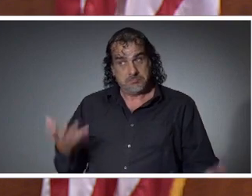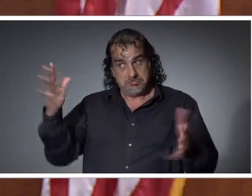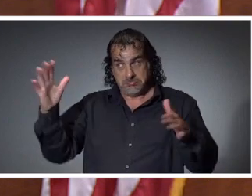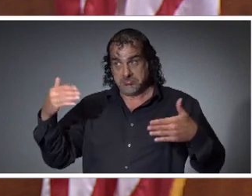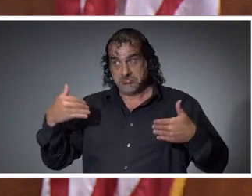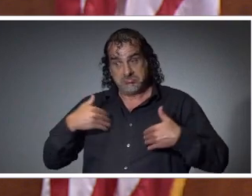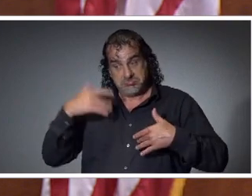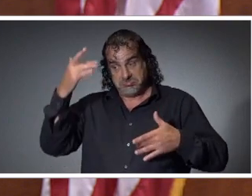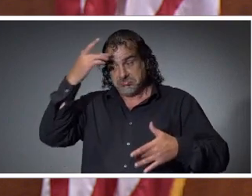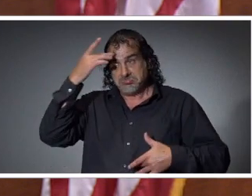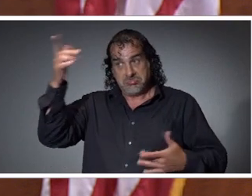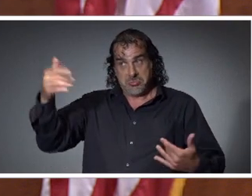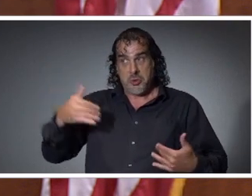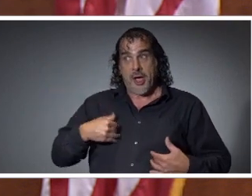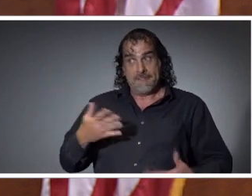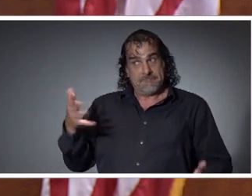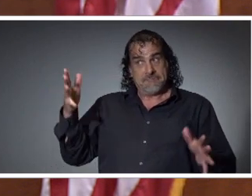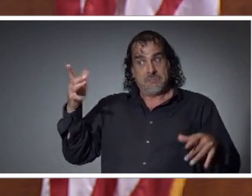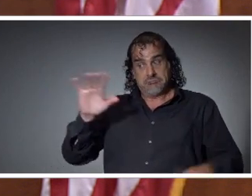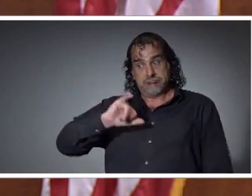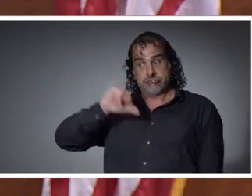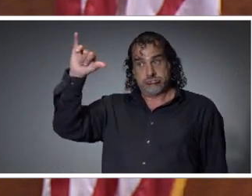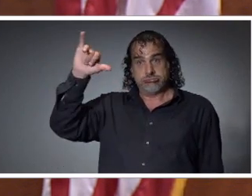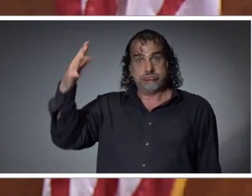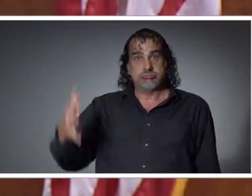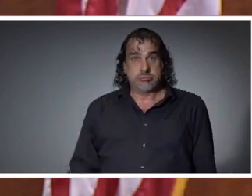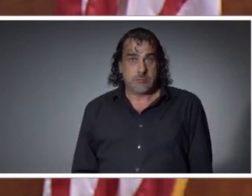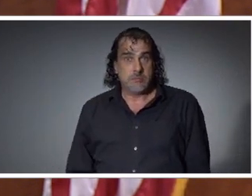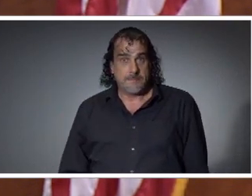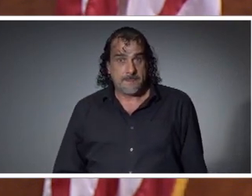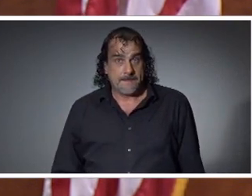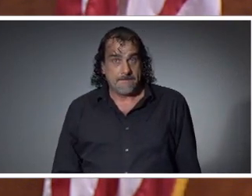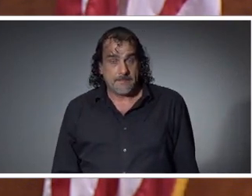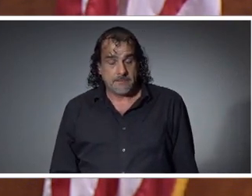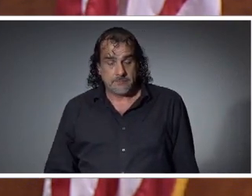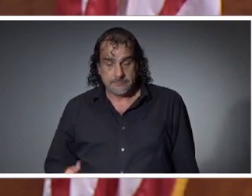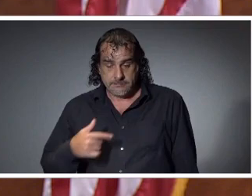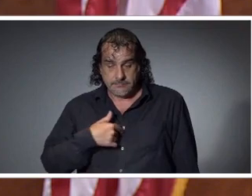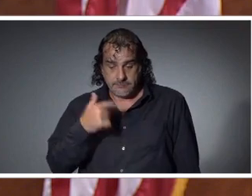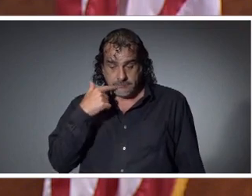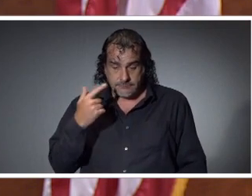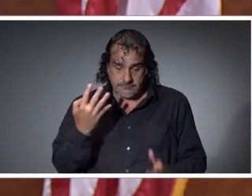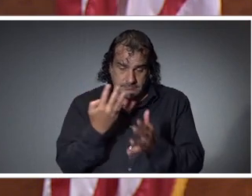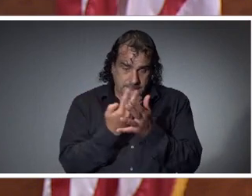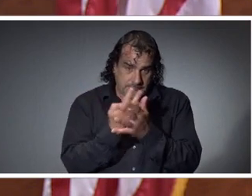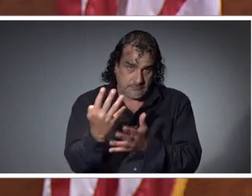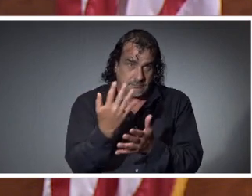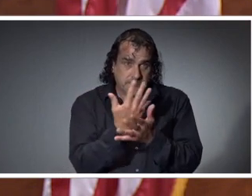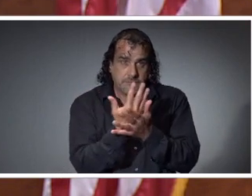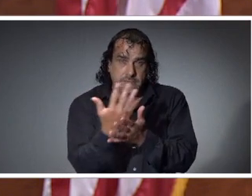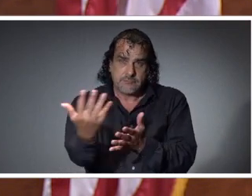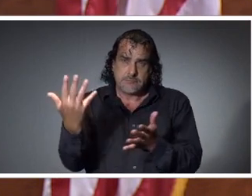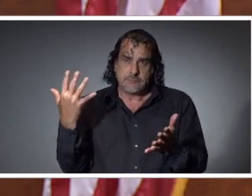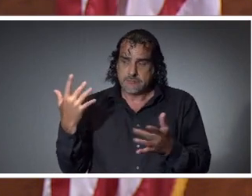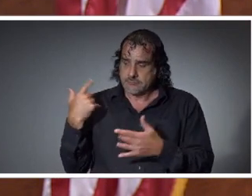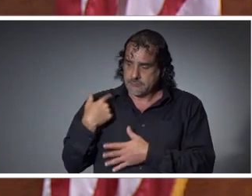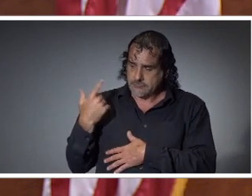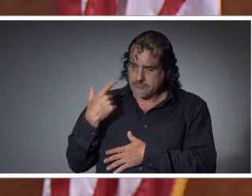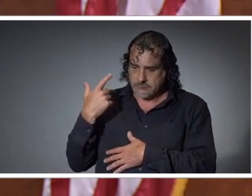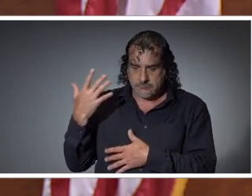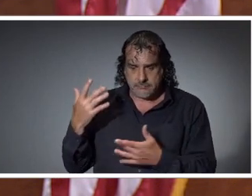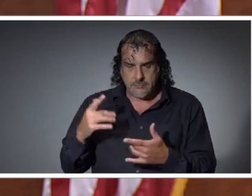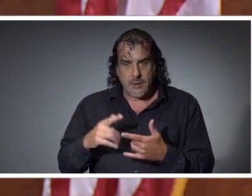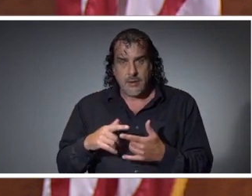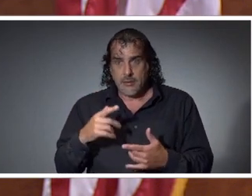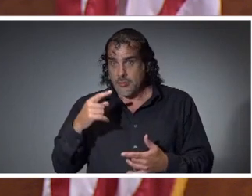are positive for the virus. And of course, what we've said for the last 4 or 5 weeks, particularly 6 weeks, is we ought to just assume